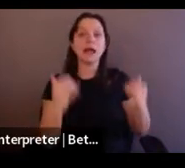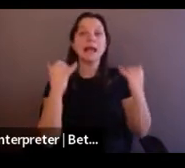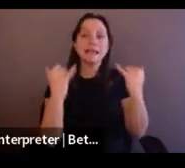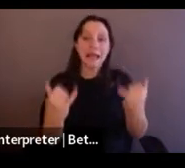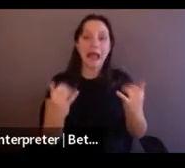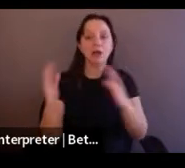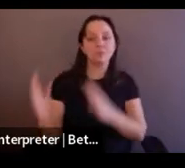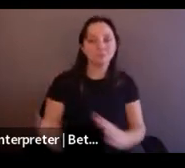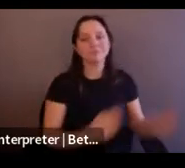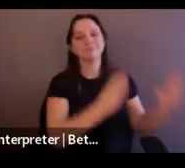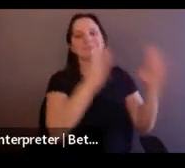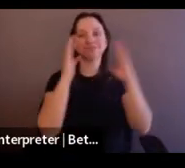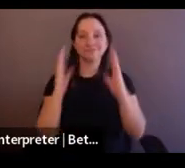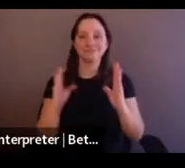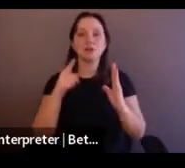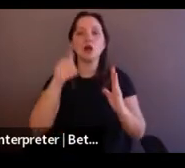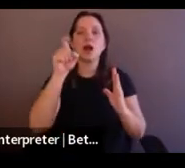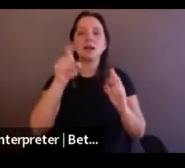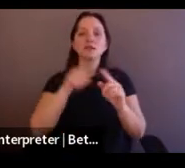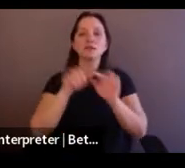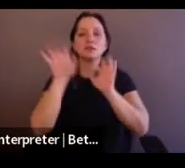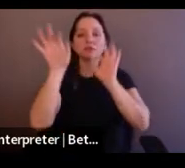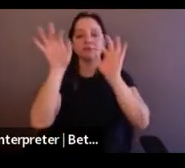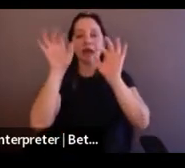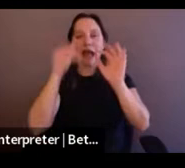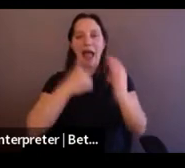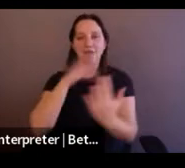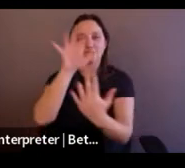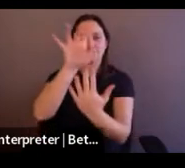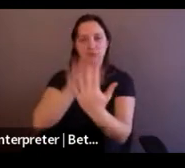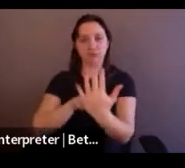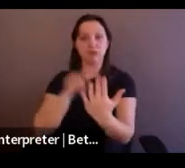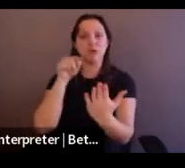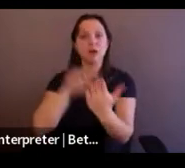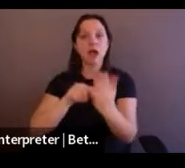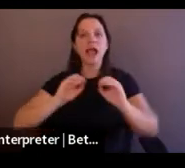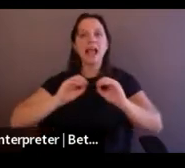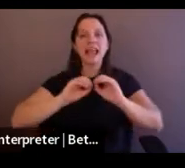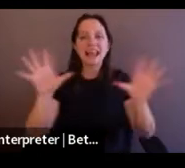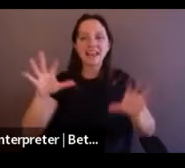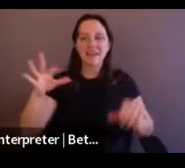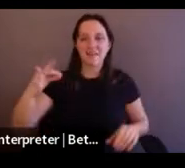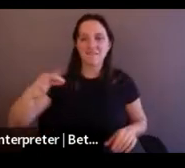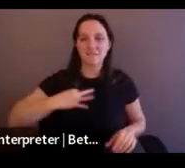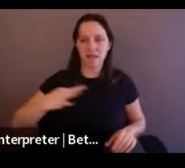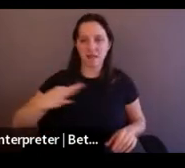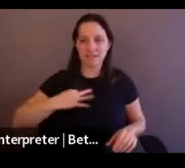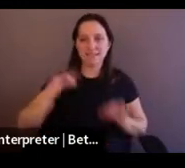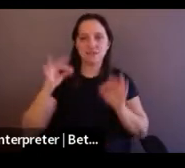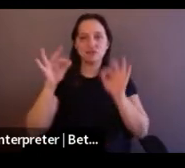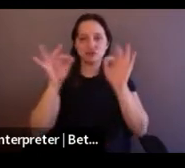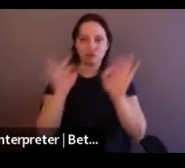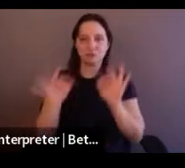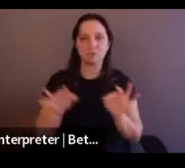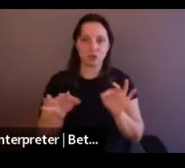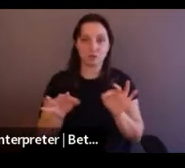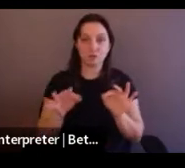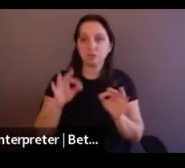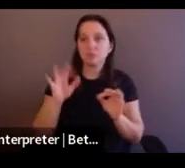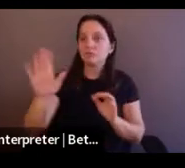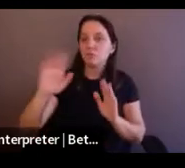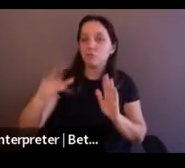description. And this is very critical. It's important for your organization because you want to make sure that your organization